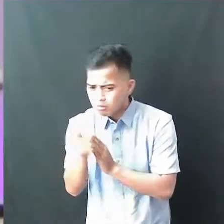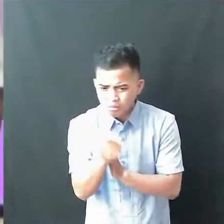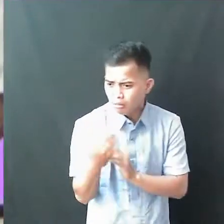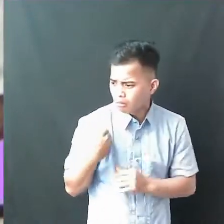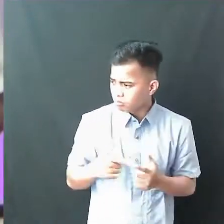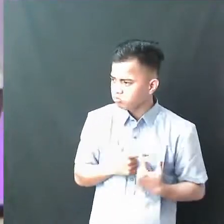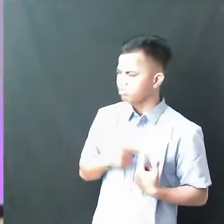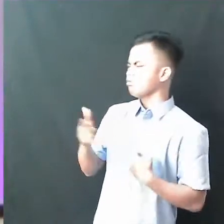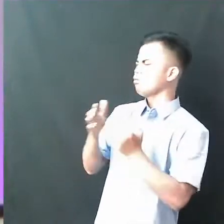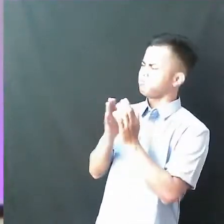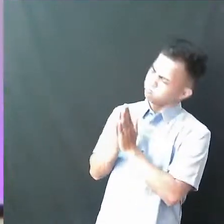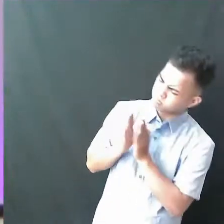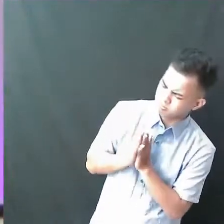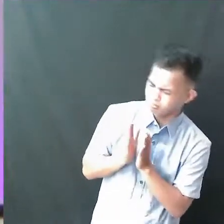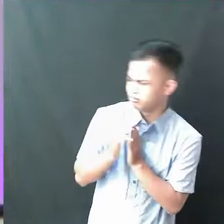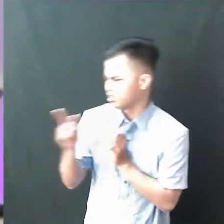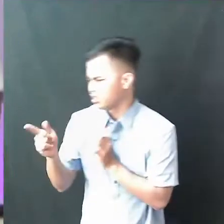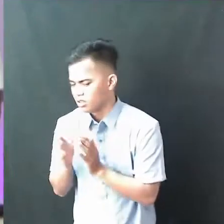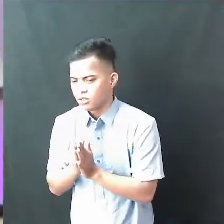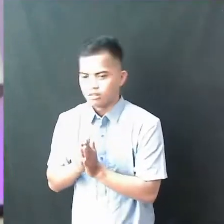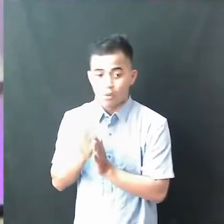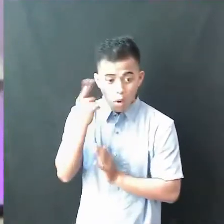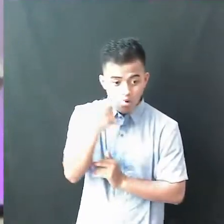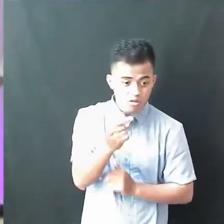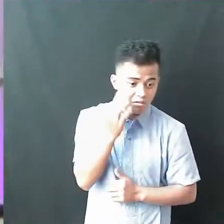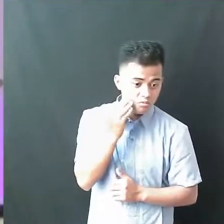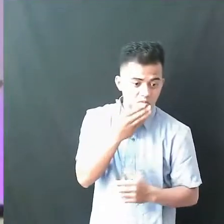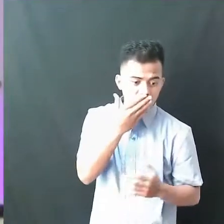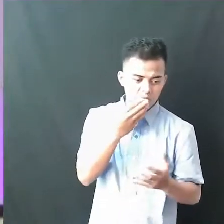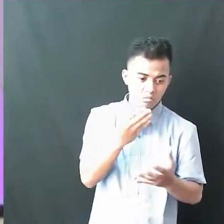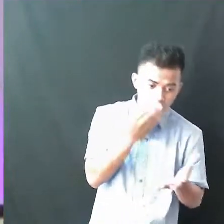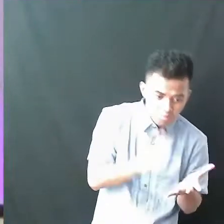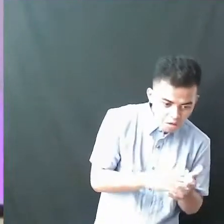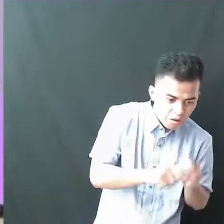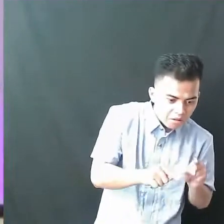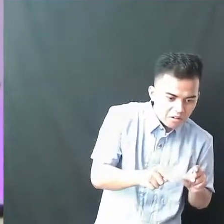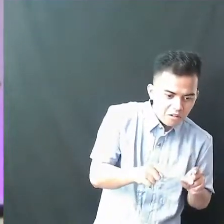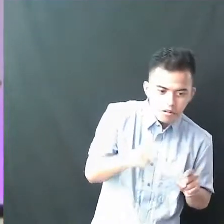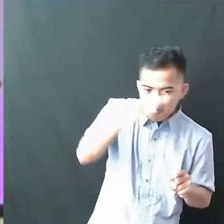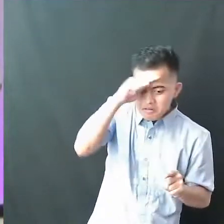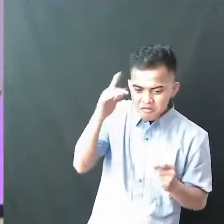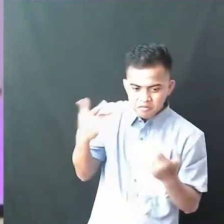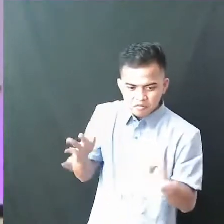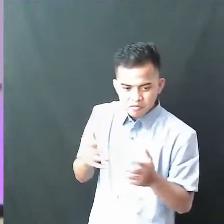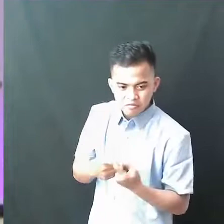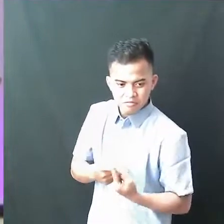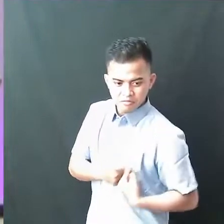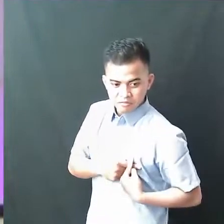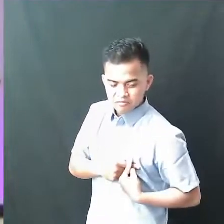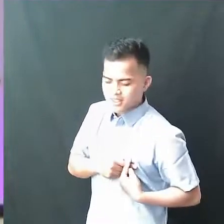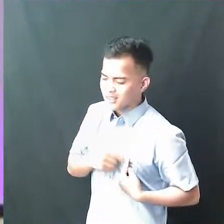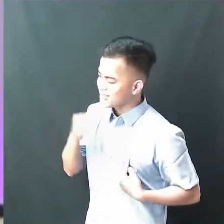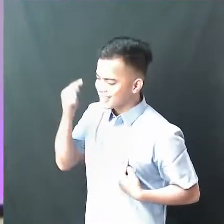fast to that which is good. First, Christ, and then whatever else